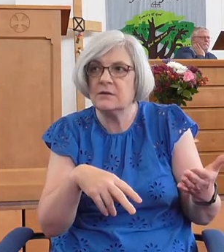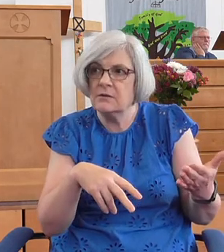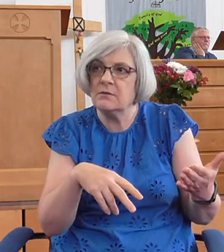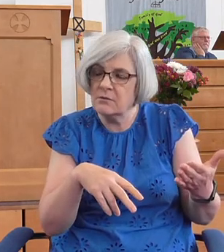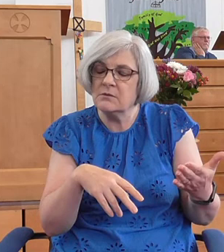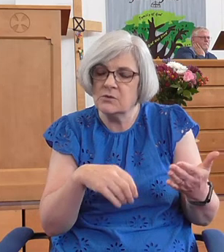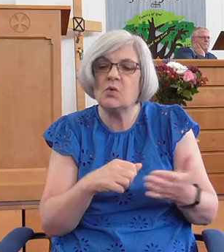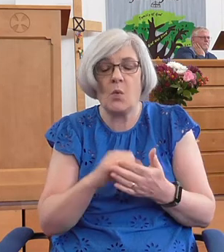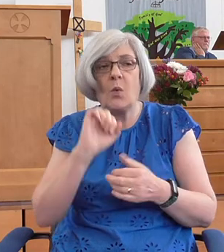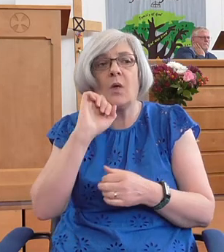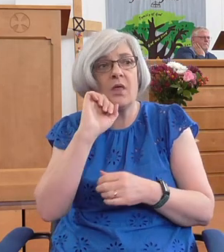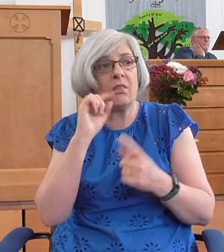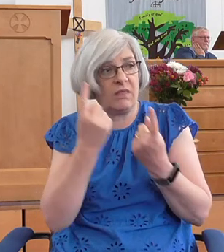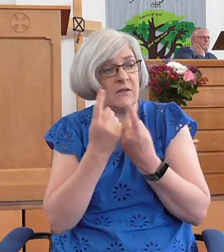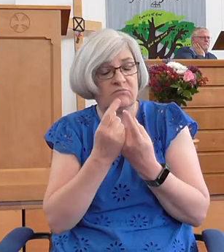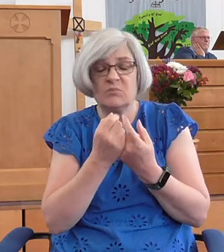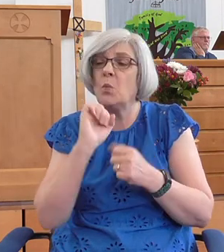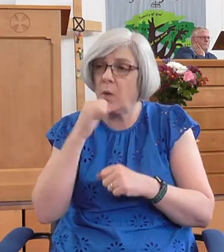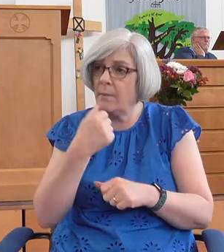Ultimately well with you.